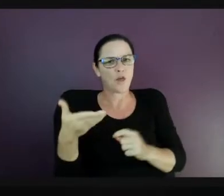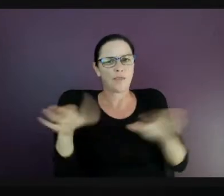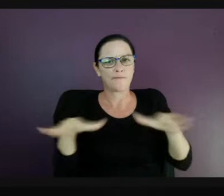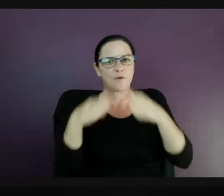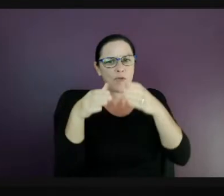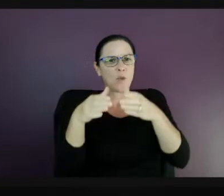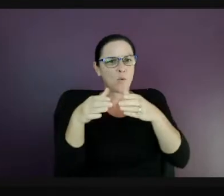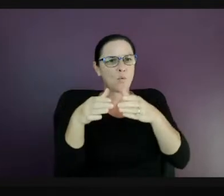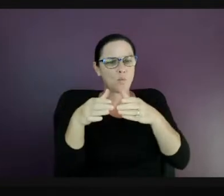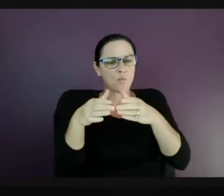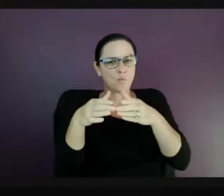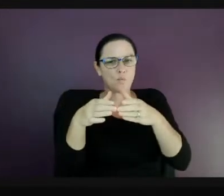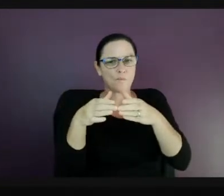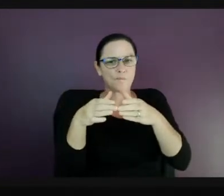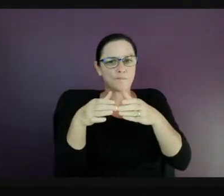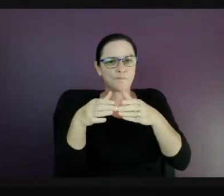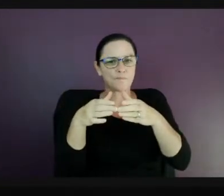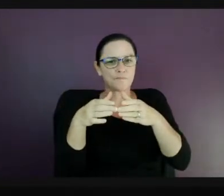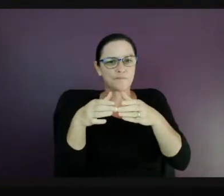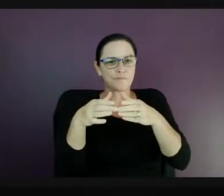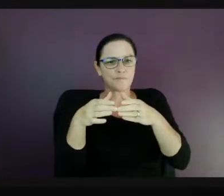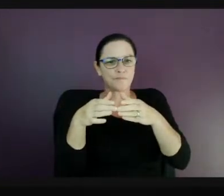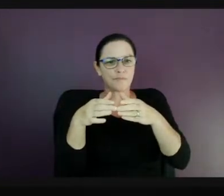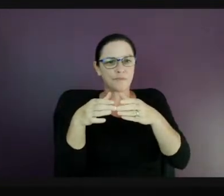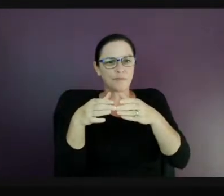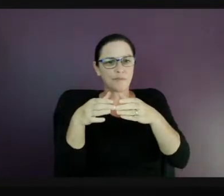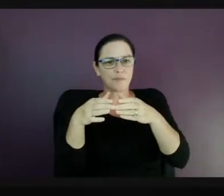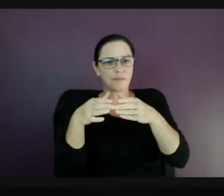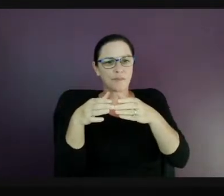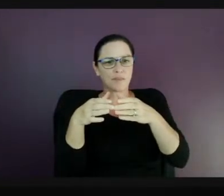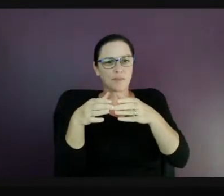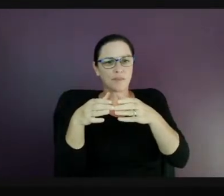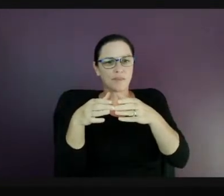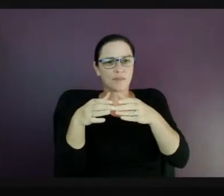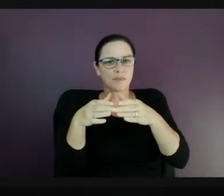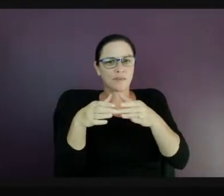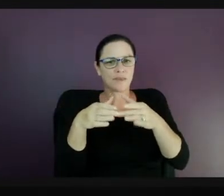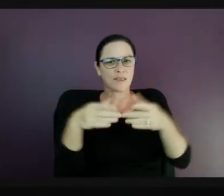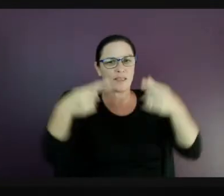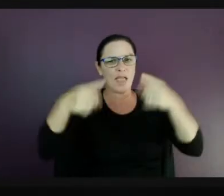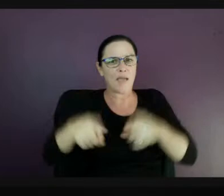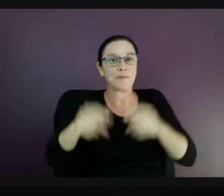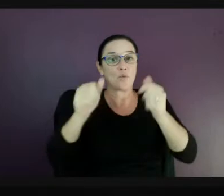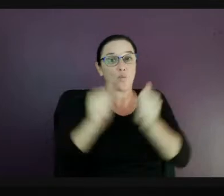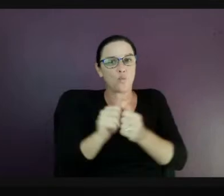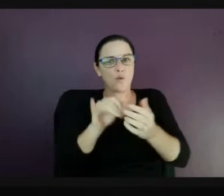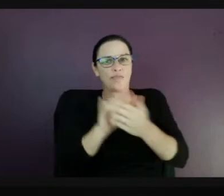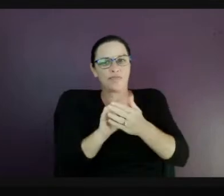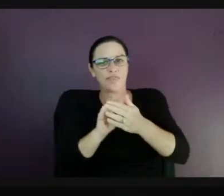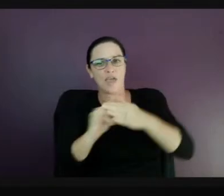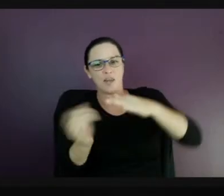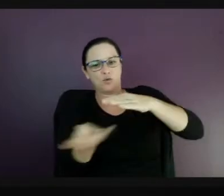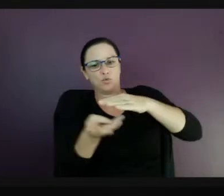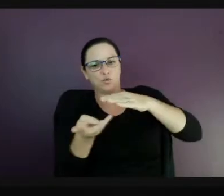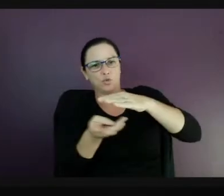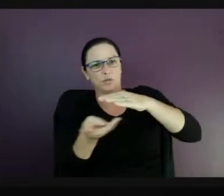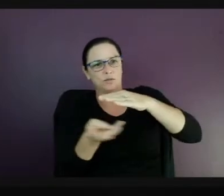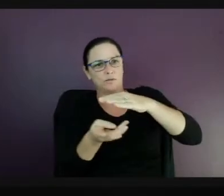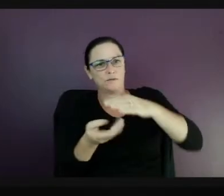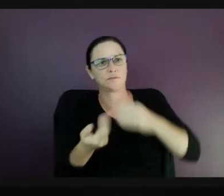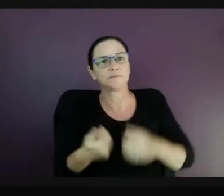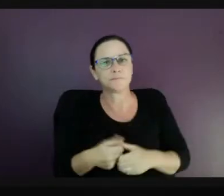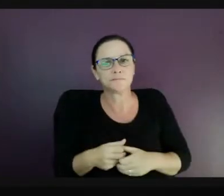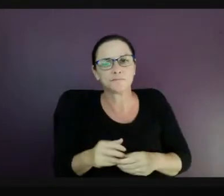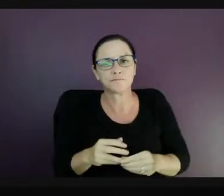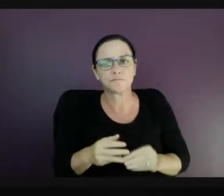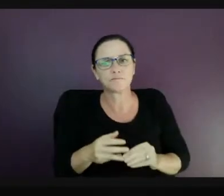that times is coincident in time with this intrusion. So we'll come back to that here when we look at